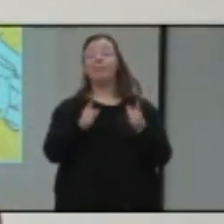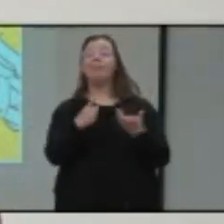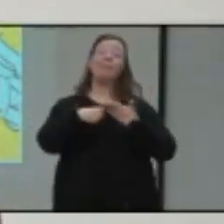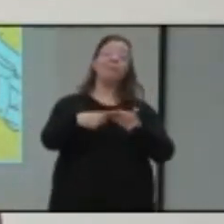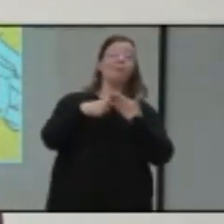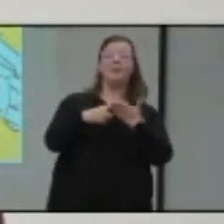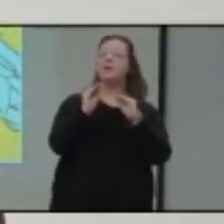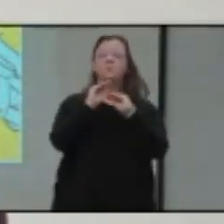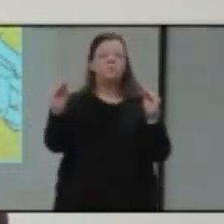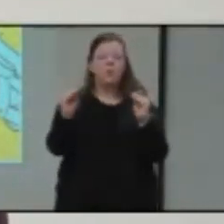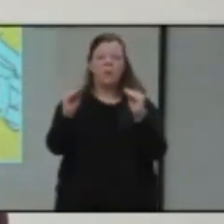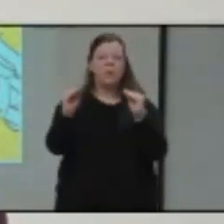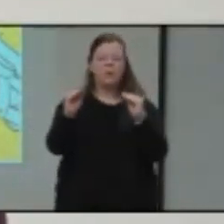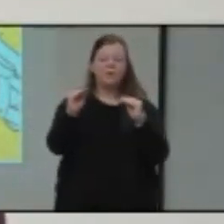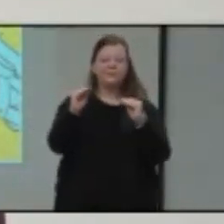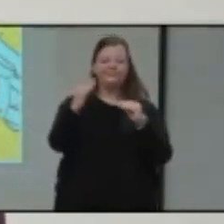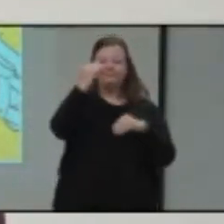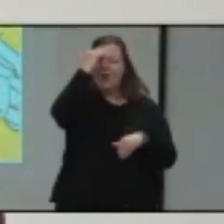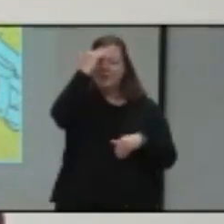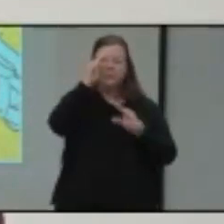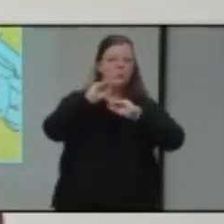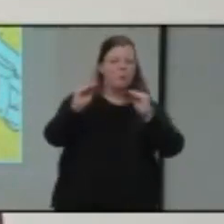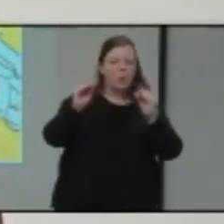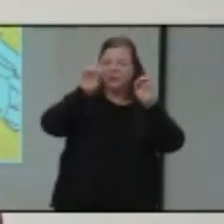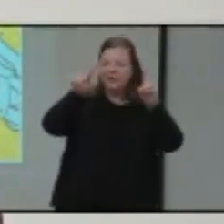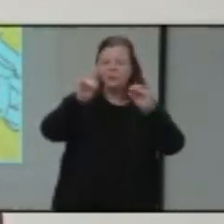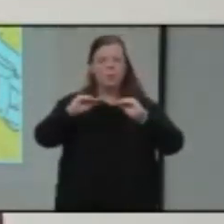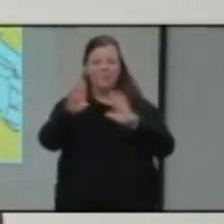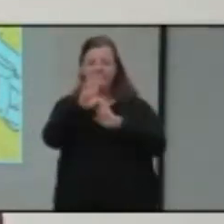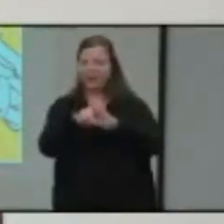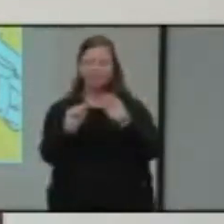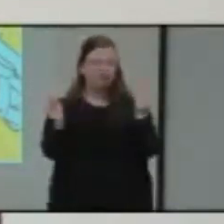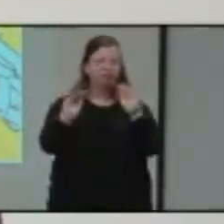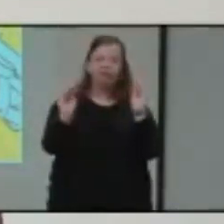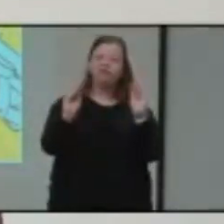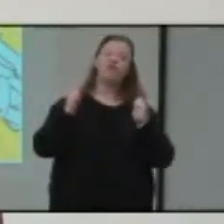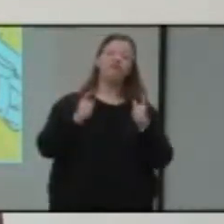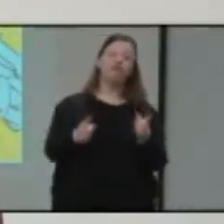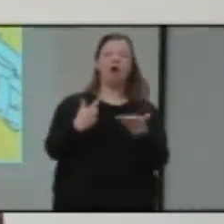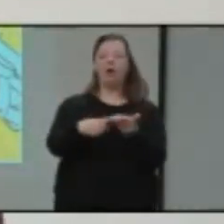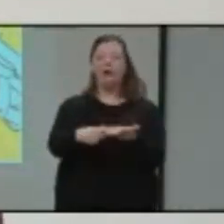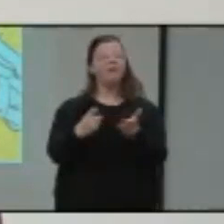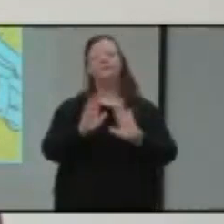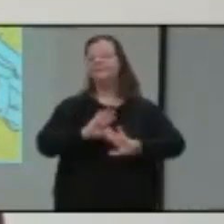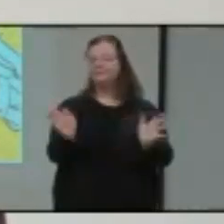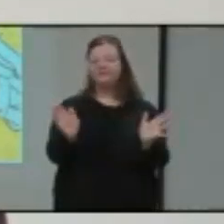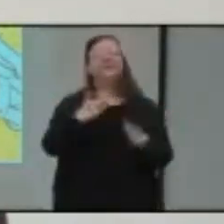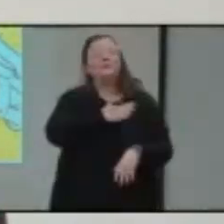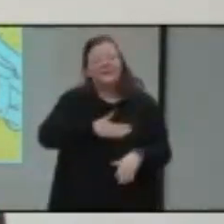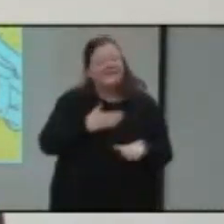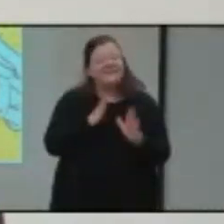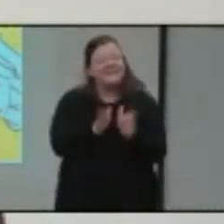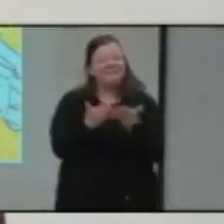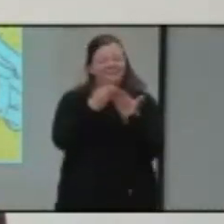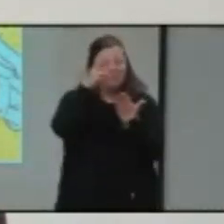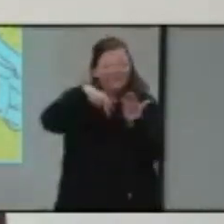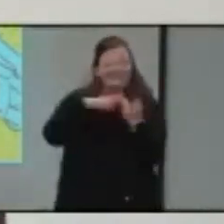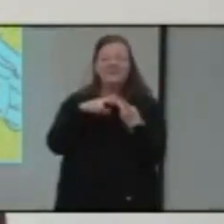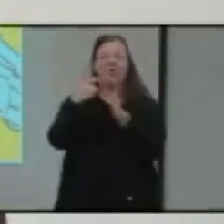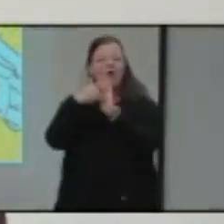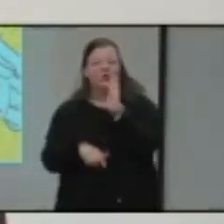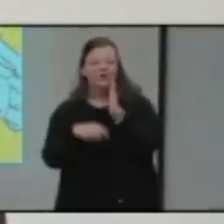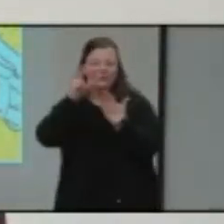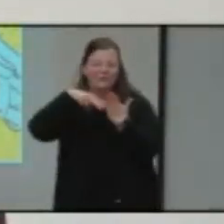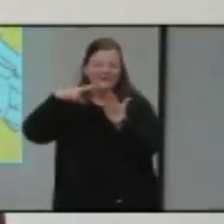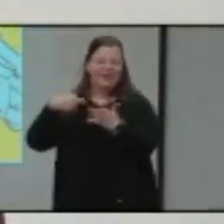people without any sort of context, information, background, or anything like that. So please pick up a book, read an article, I don't care,